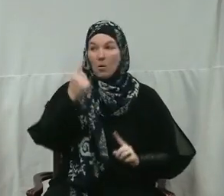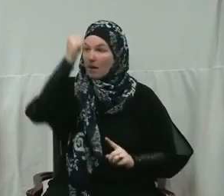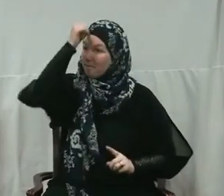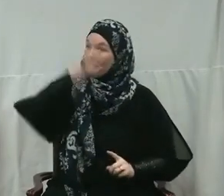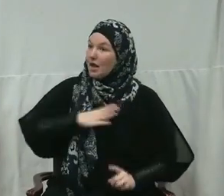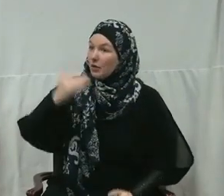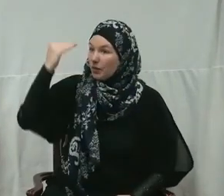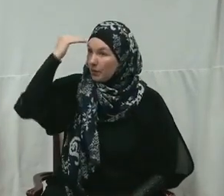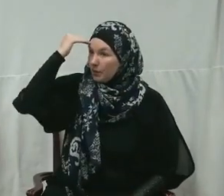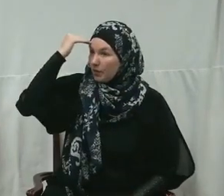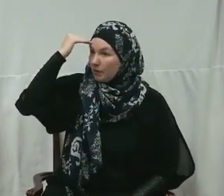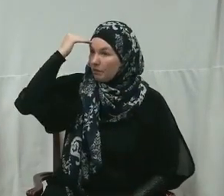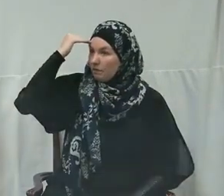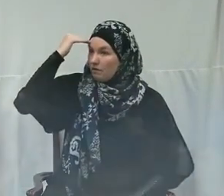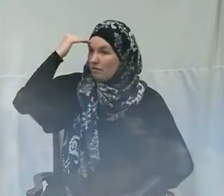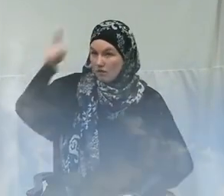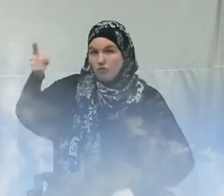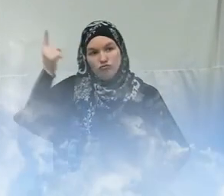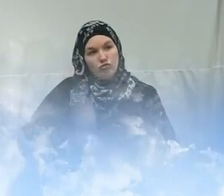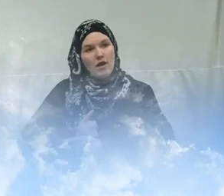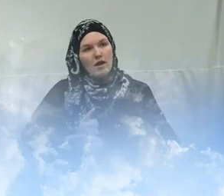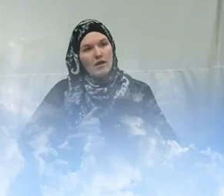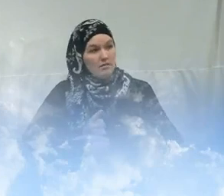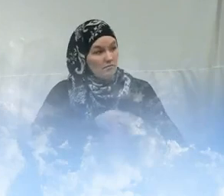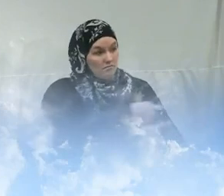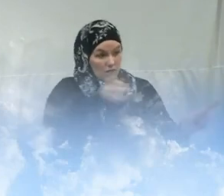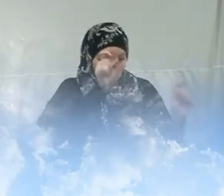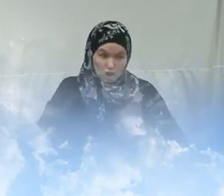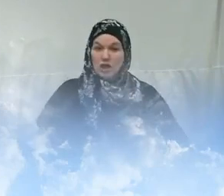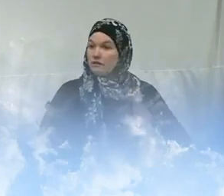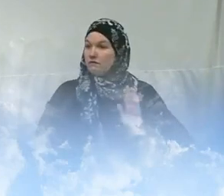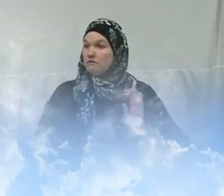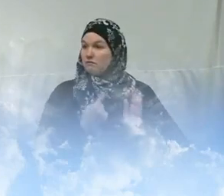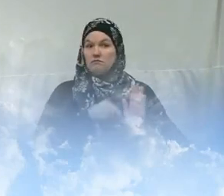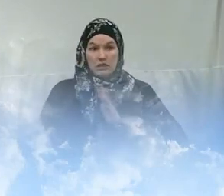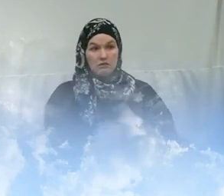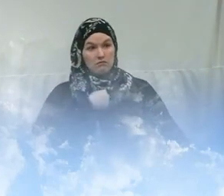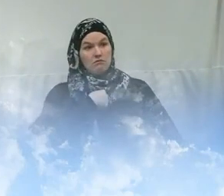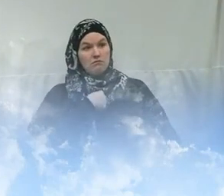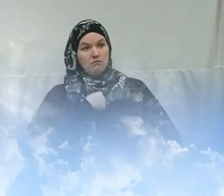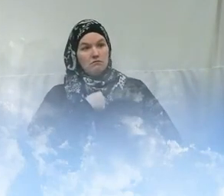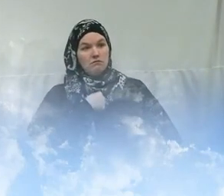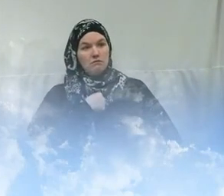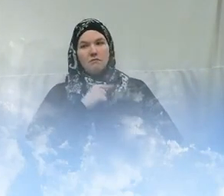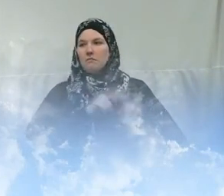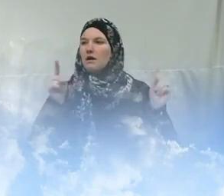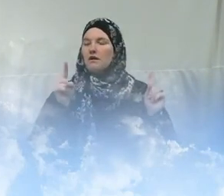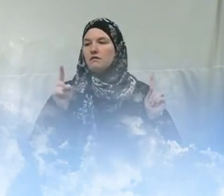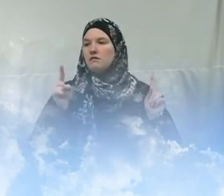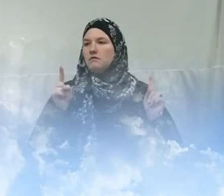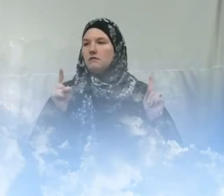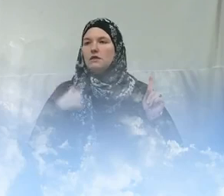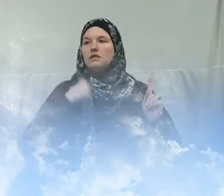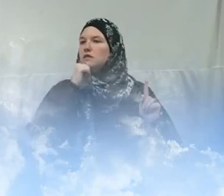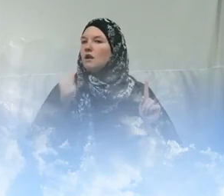was also exposed to danger for his life, at least his limb. But again, he does